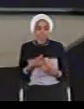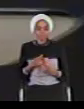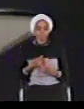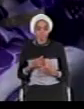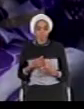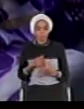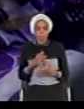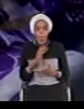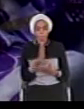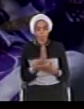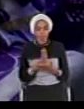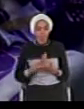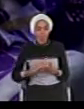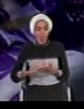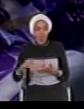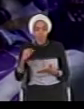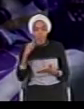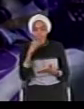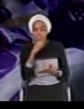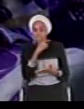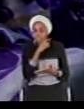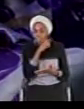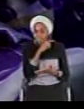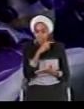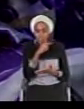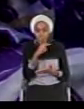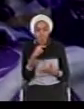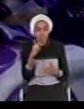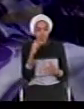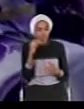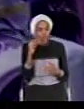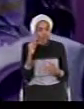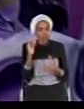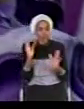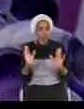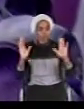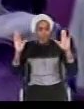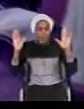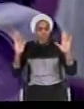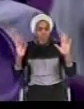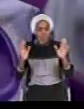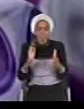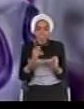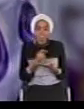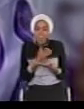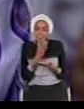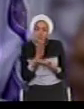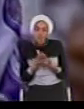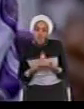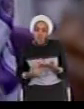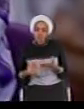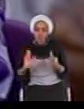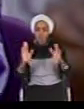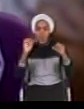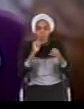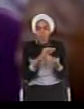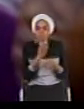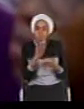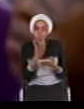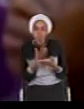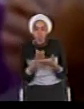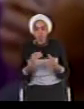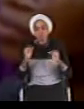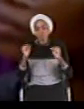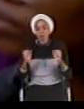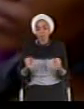some lying wonders take place. And yet, some signs and so-called power takes